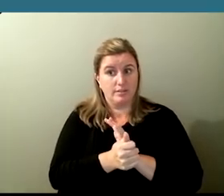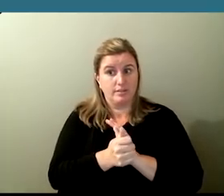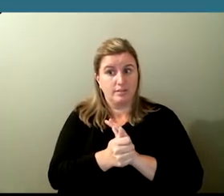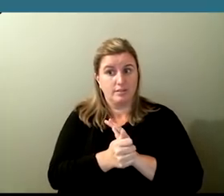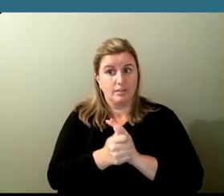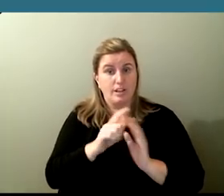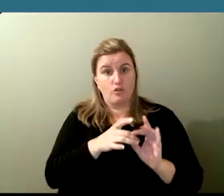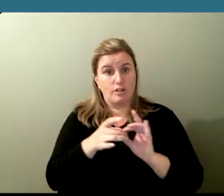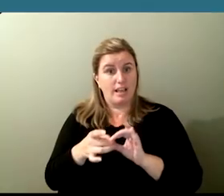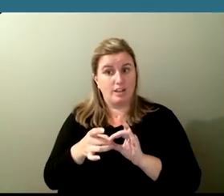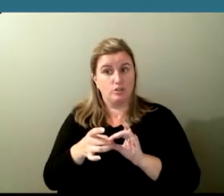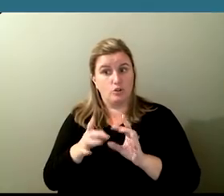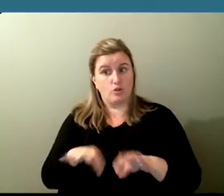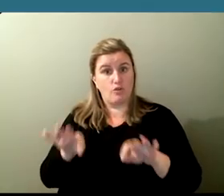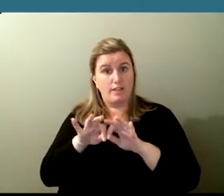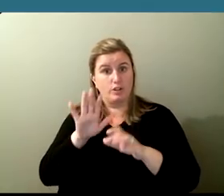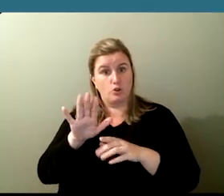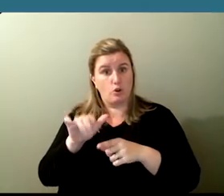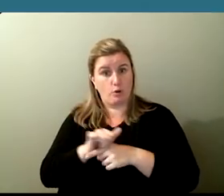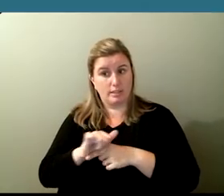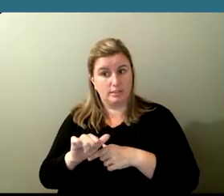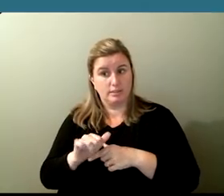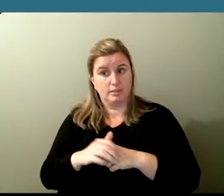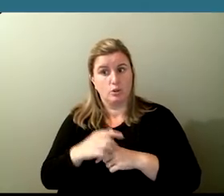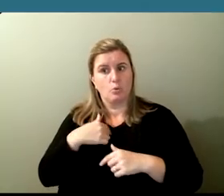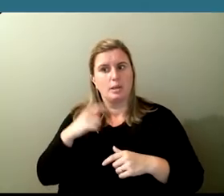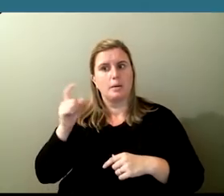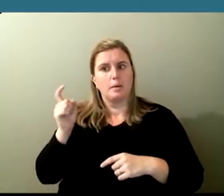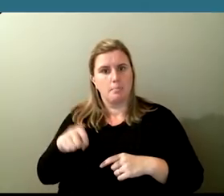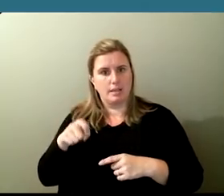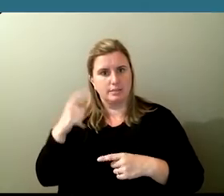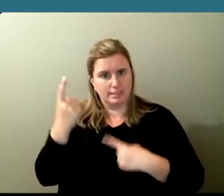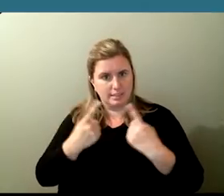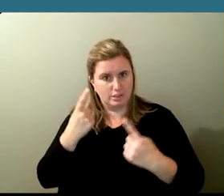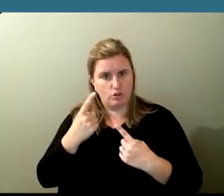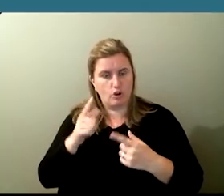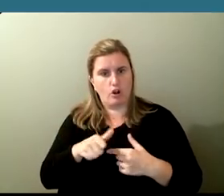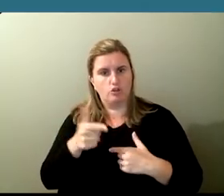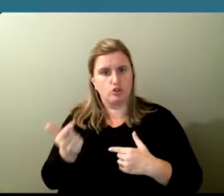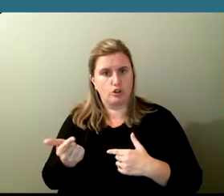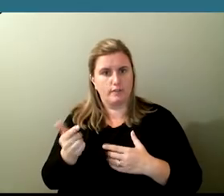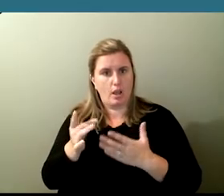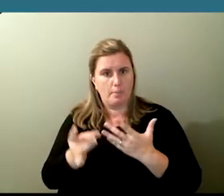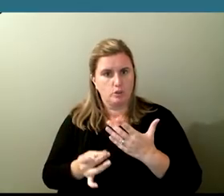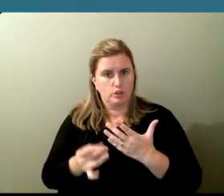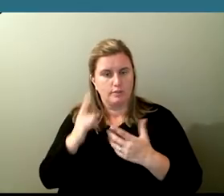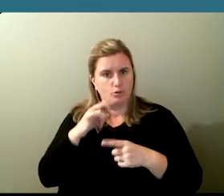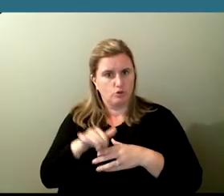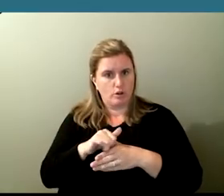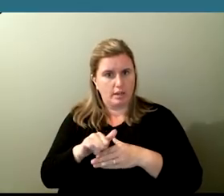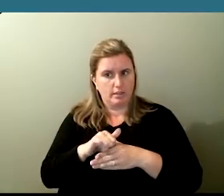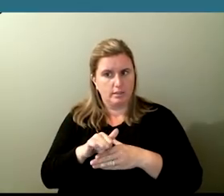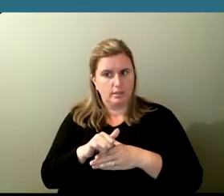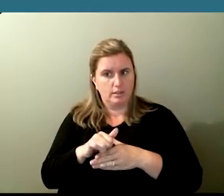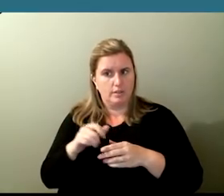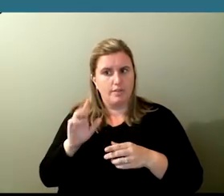related to the skills that are relevant to their practice, we must consider alternative options for training that are